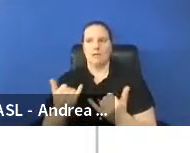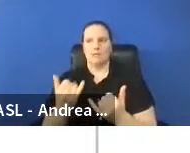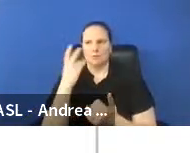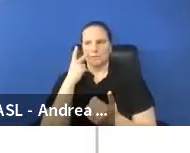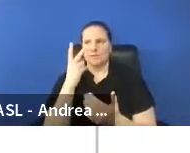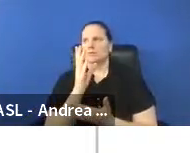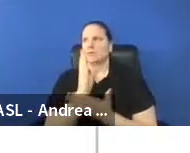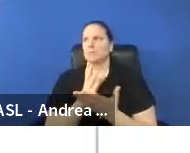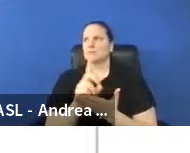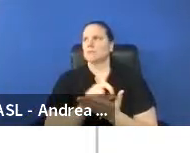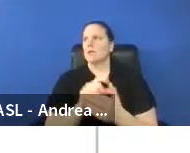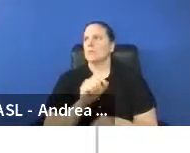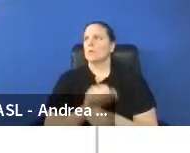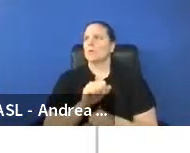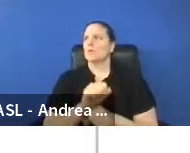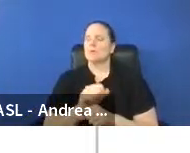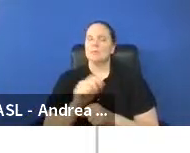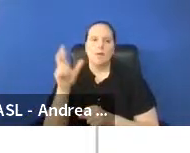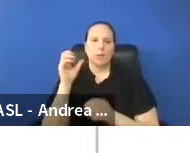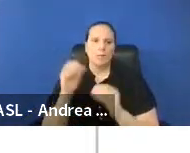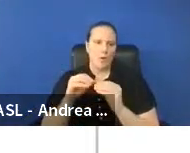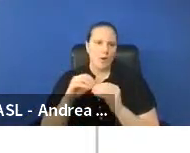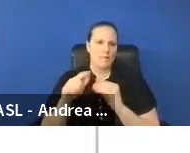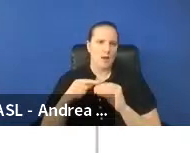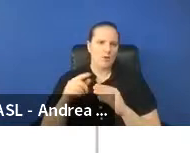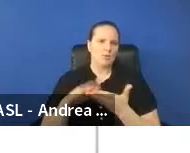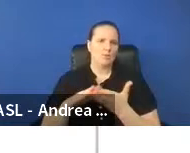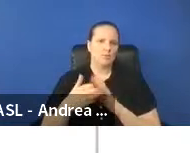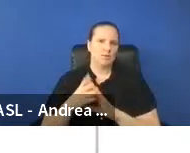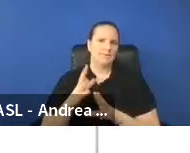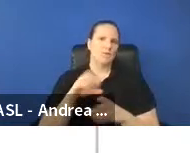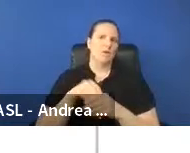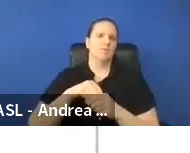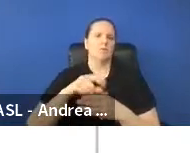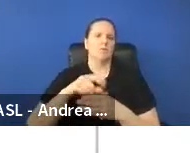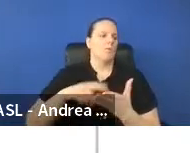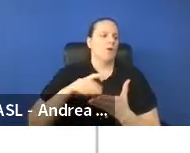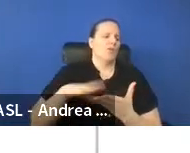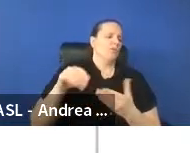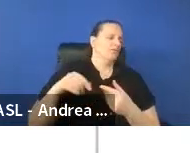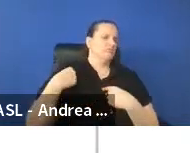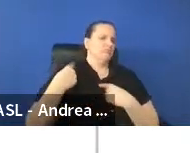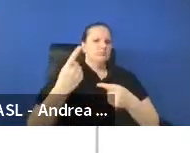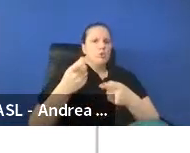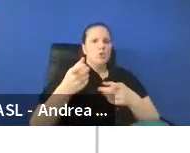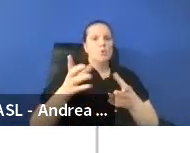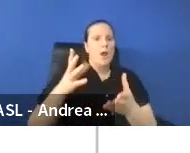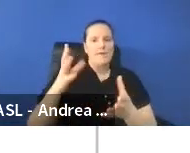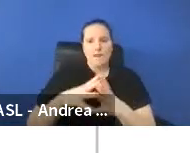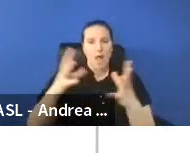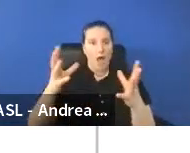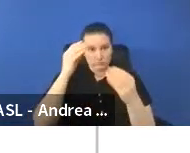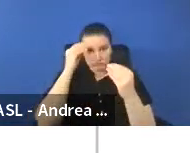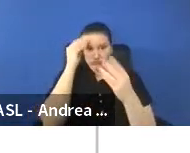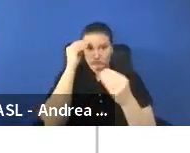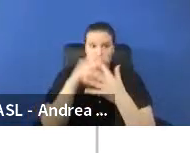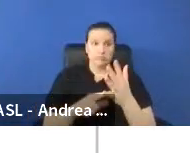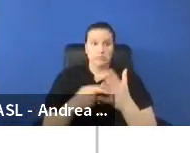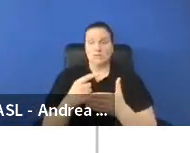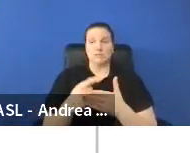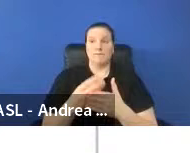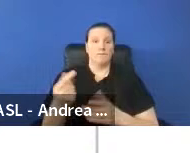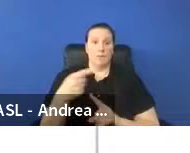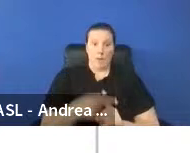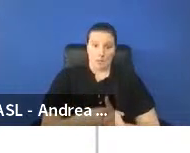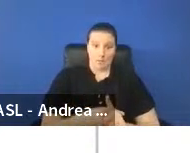You're going to hear more about our community engagement and what we're learning from there. You're about to get a lot of data over the next several